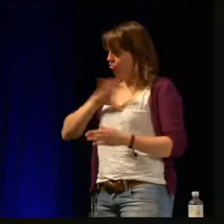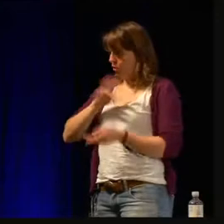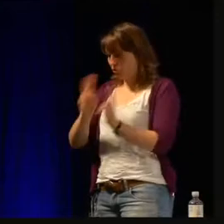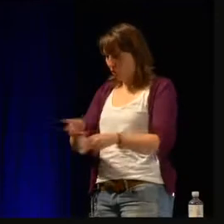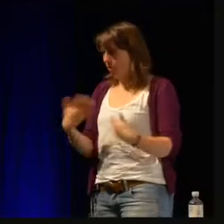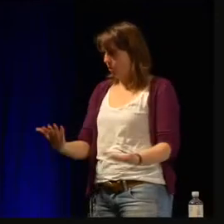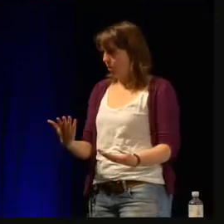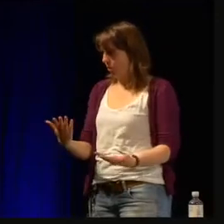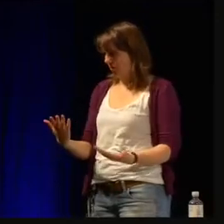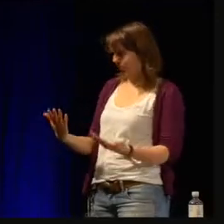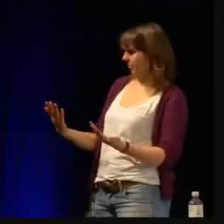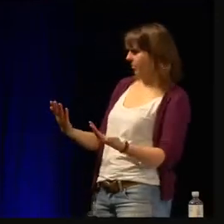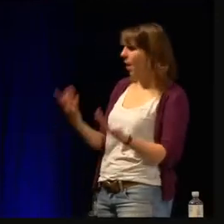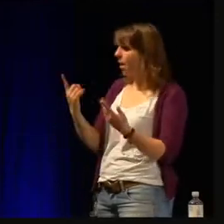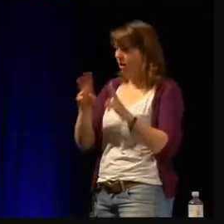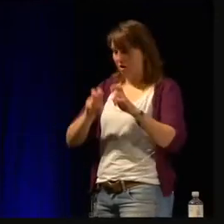passport photo.